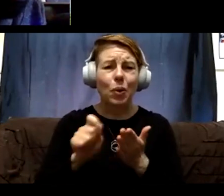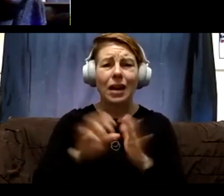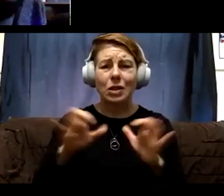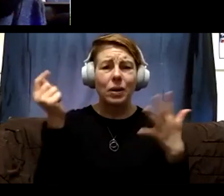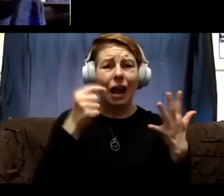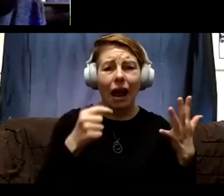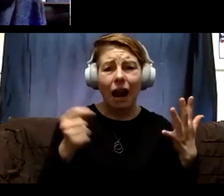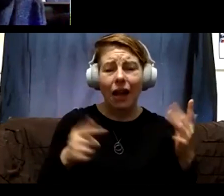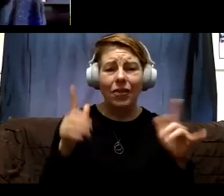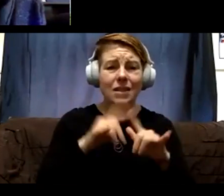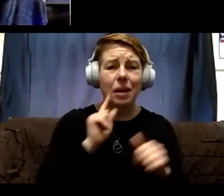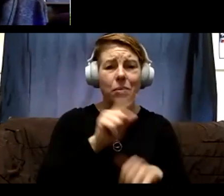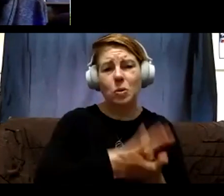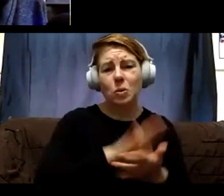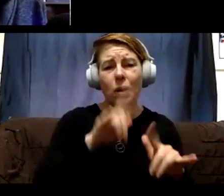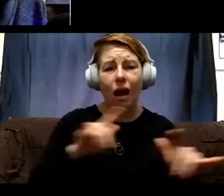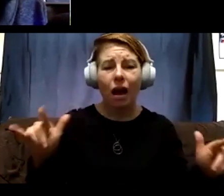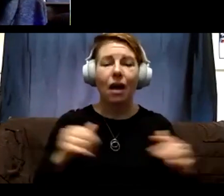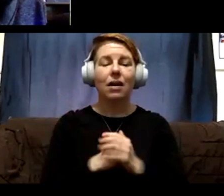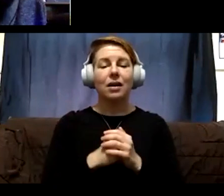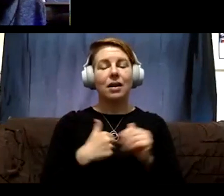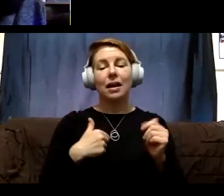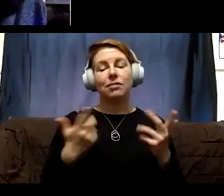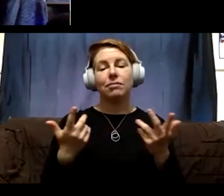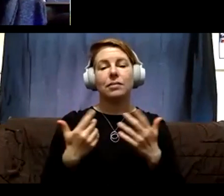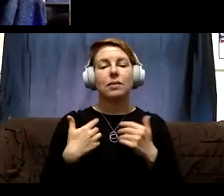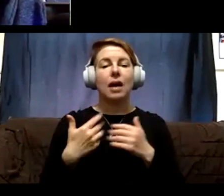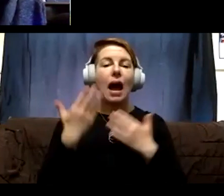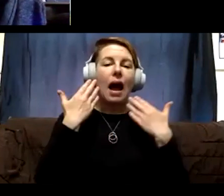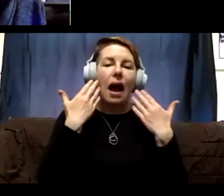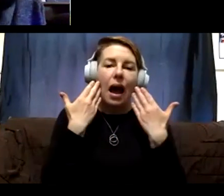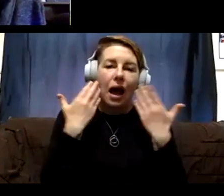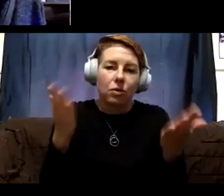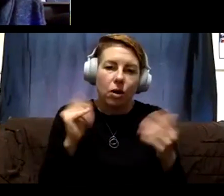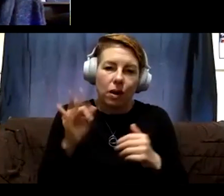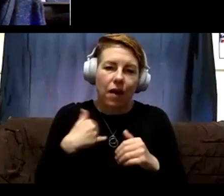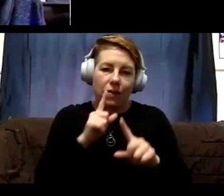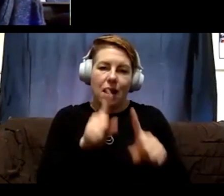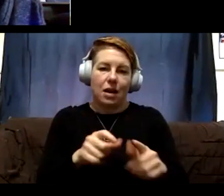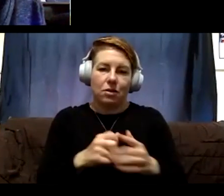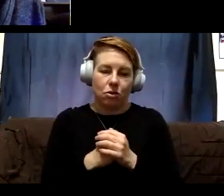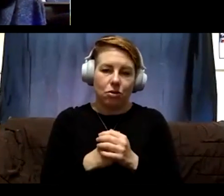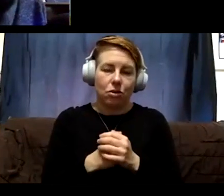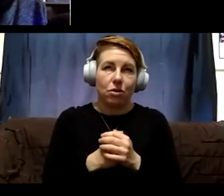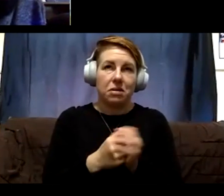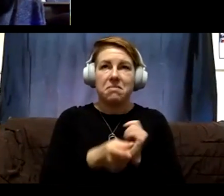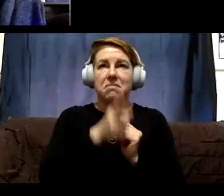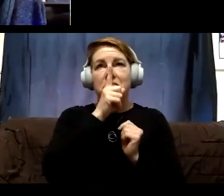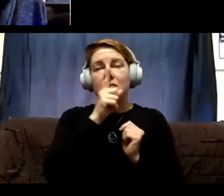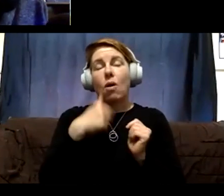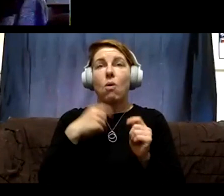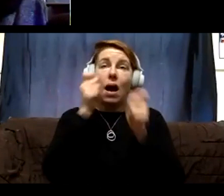while you were in school and et cetera, et cetera. And I don't know that I have an answer for that, because it's not necessarily that, oh, I woke